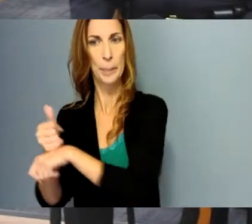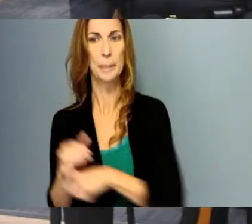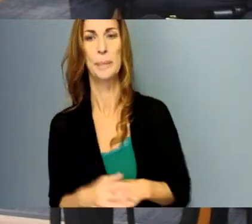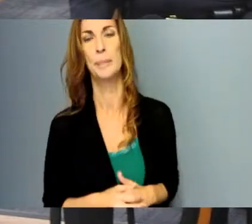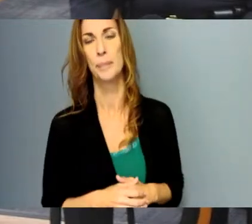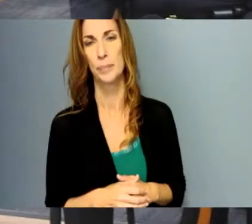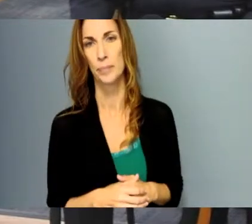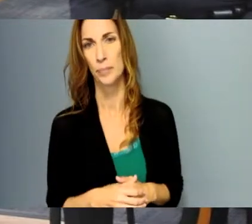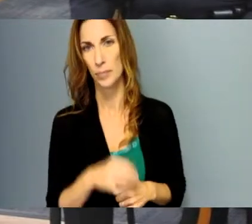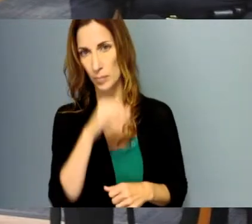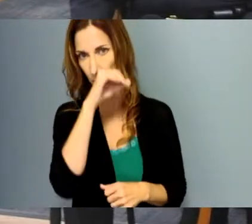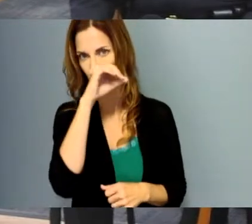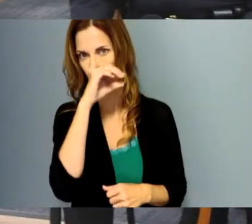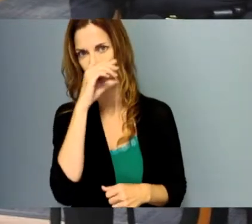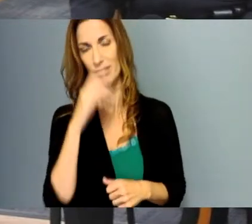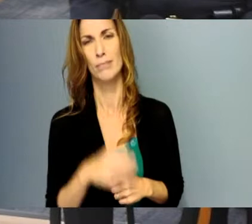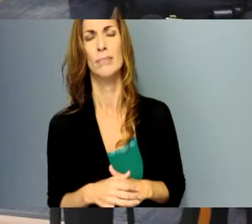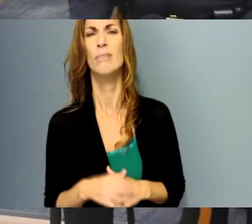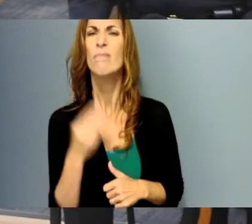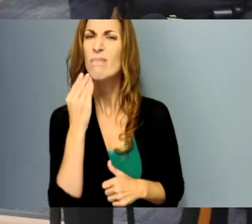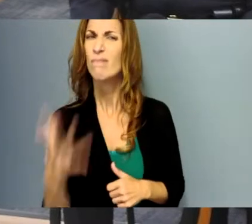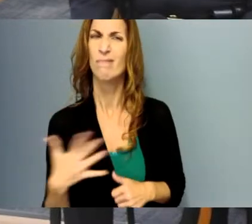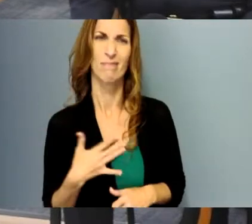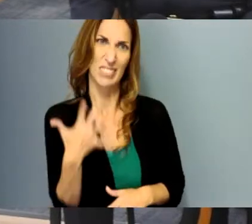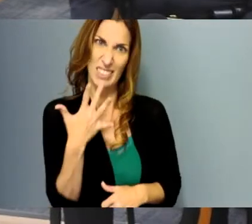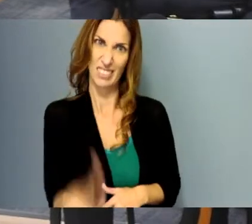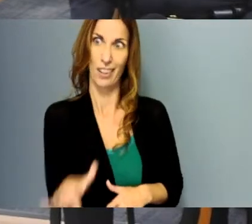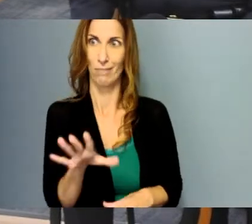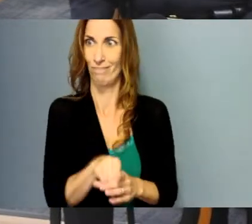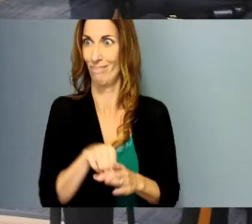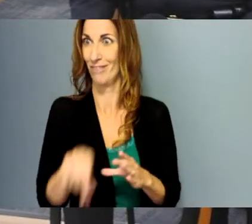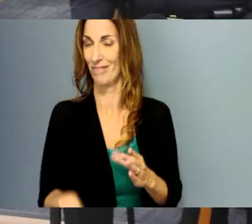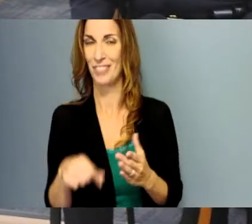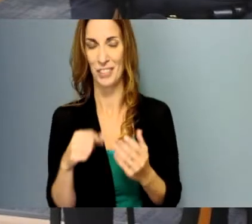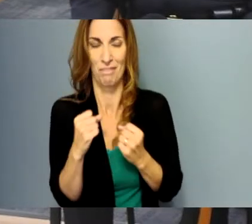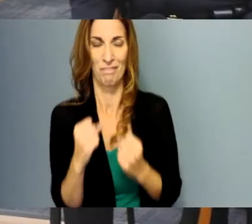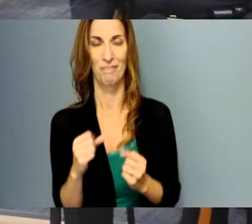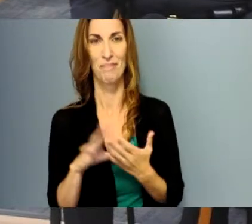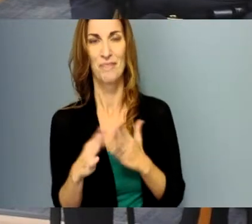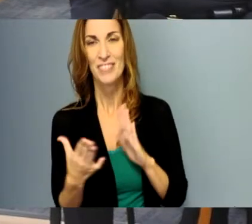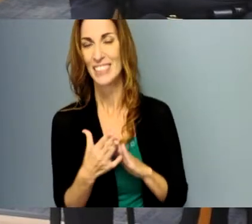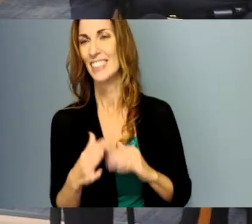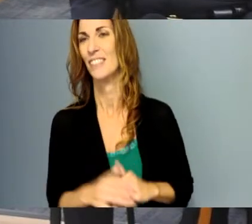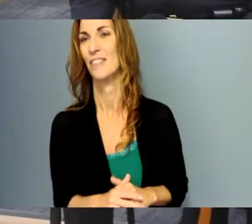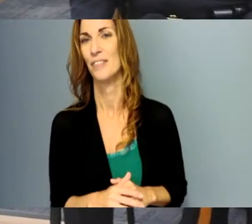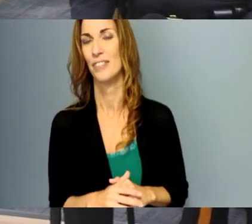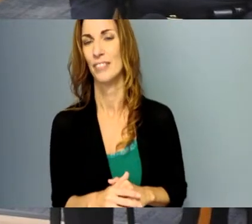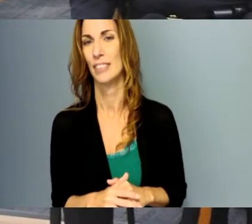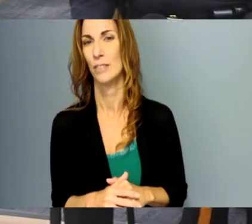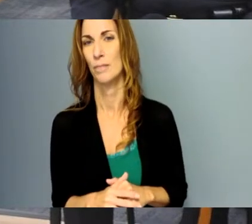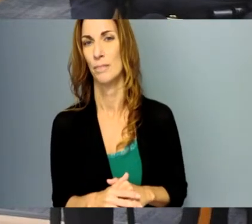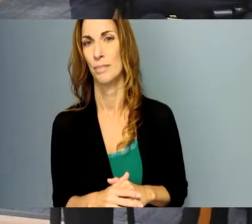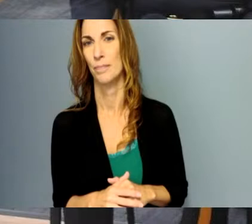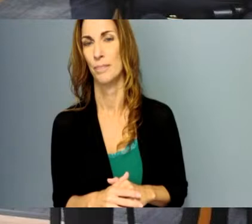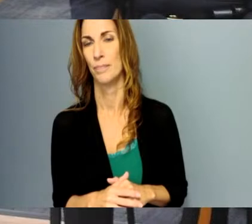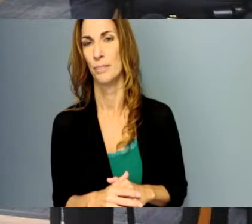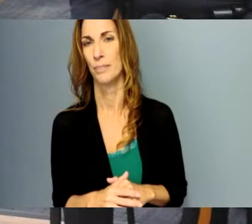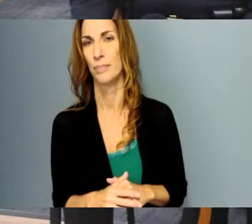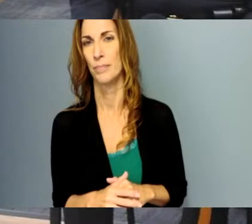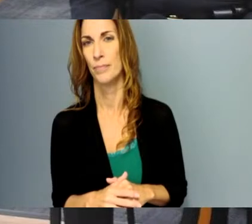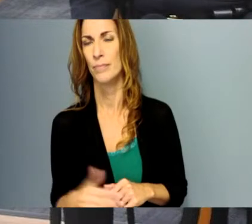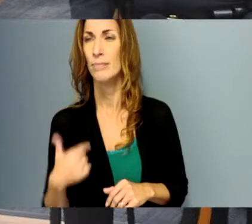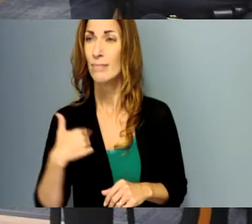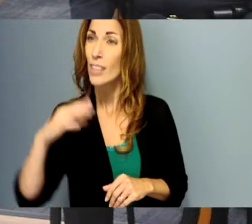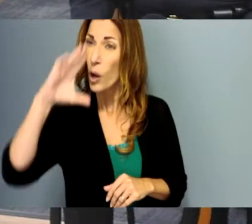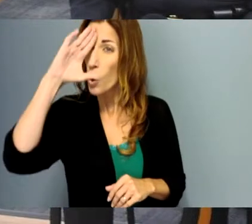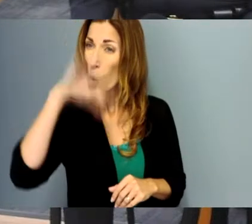And I have just been so lucky to be part of this team, and I know what a great impact